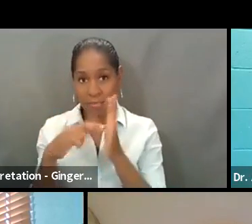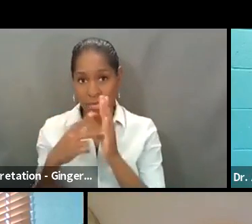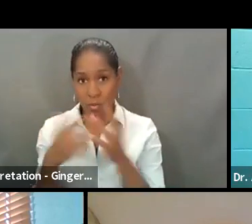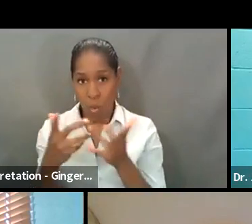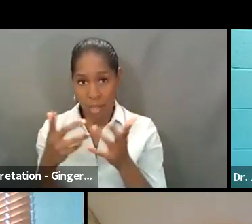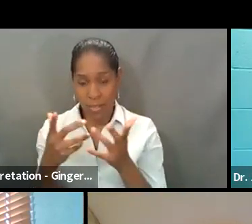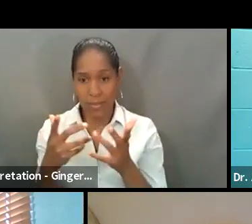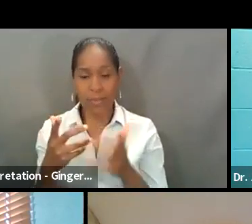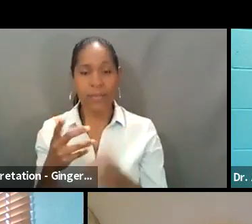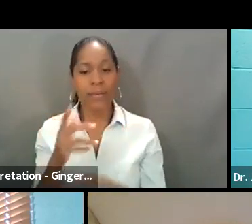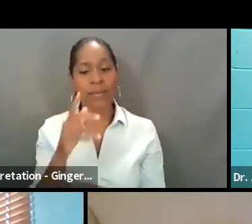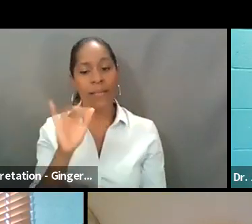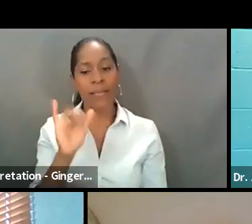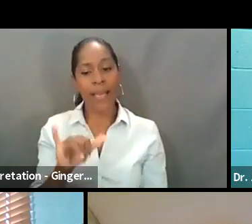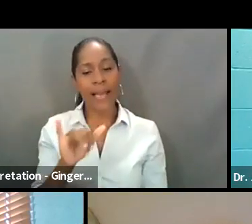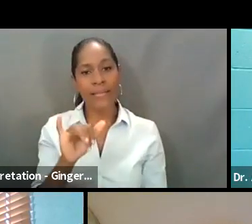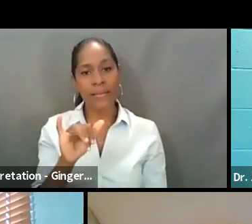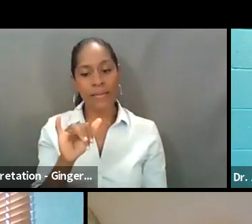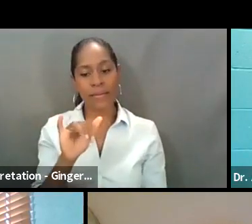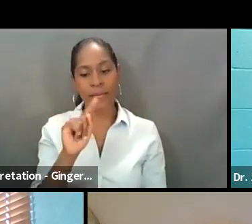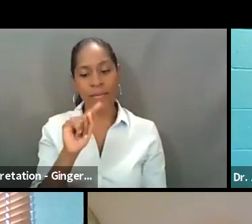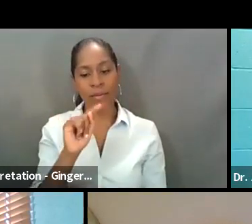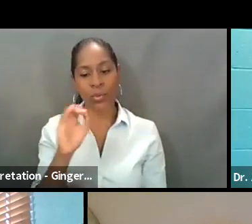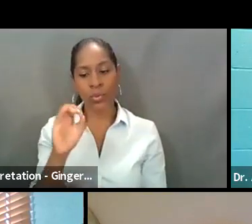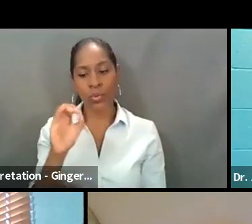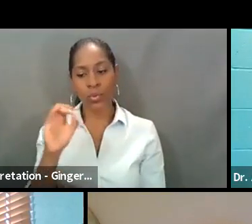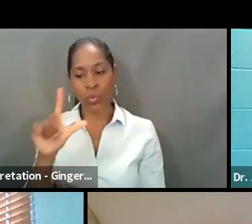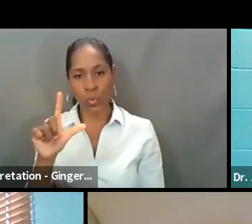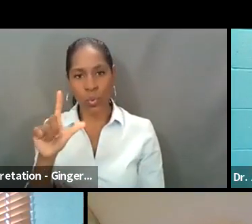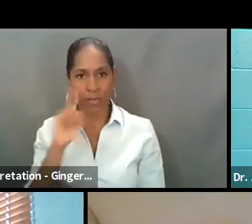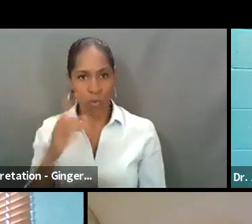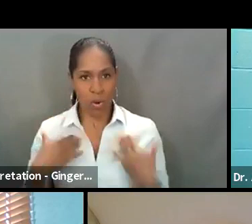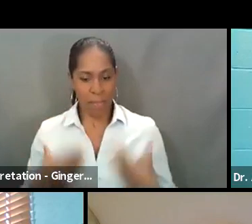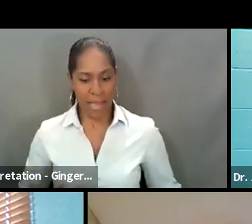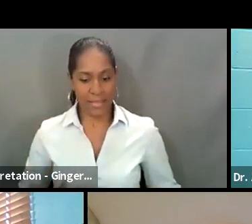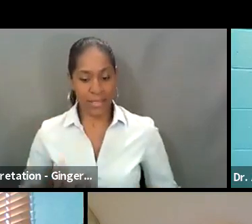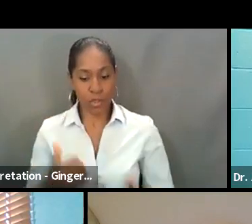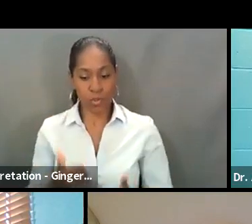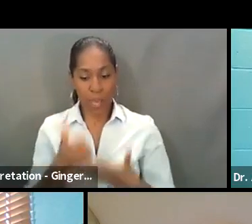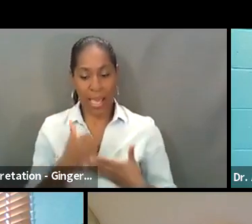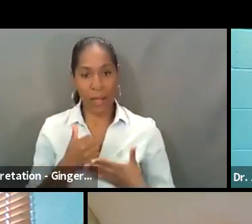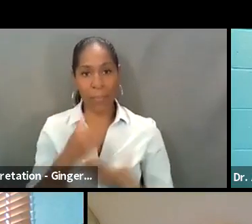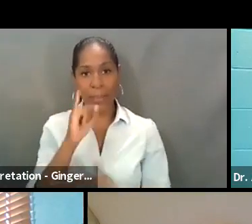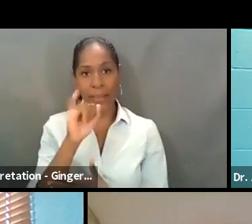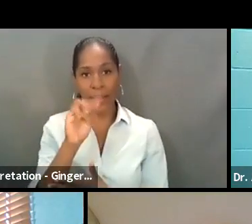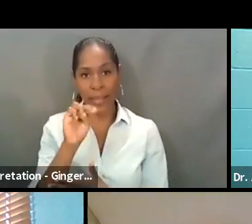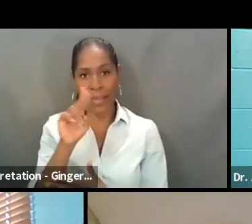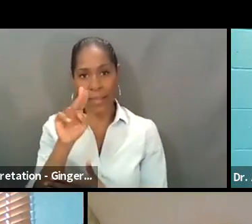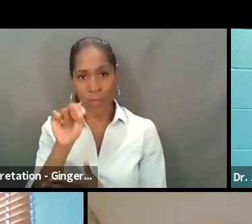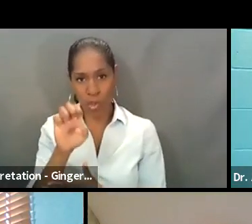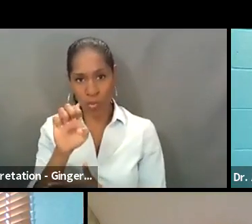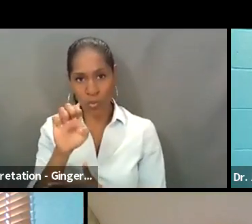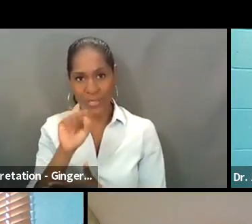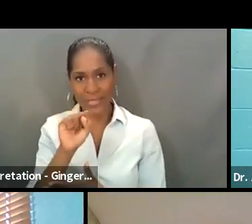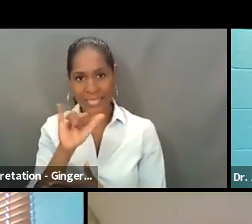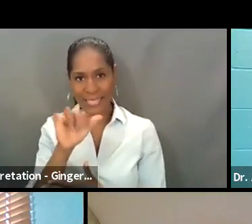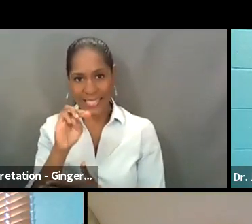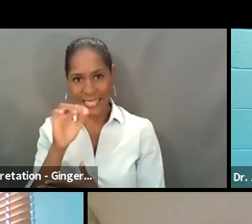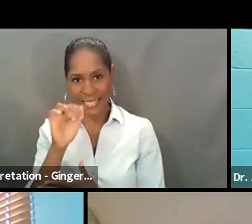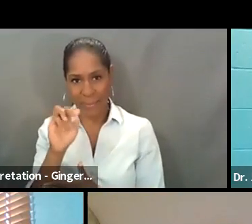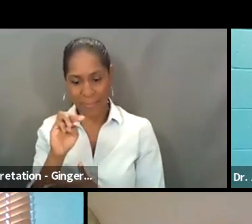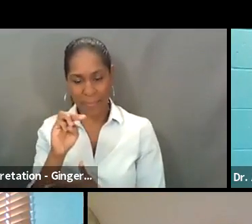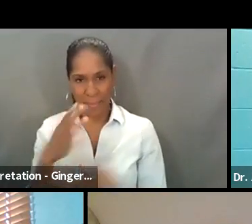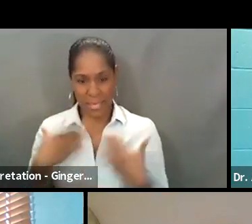for our body to help our immune system boost its defense against germs without a